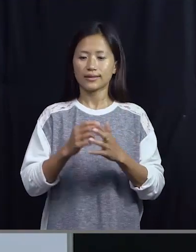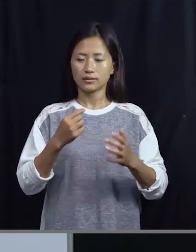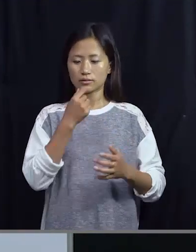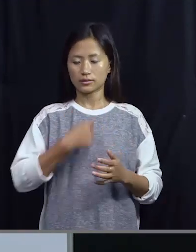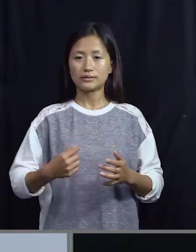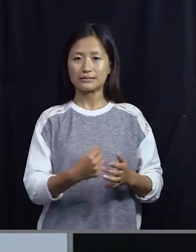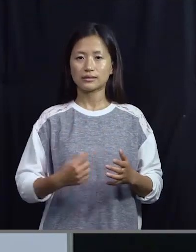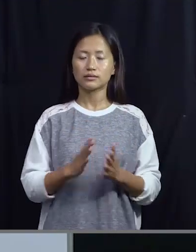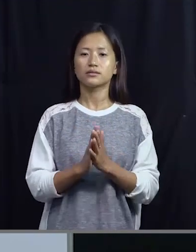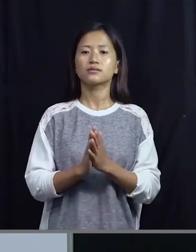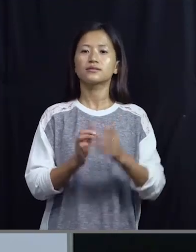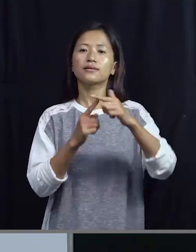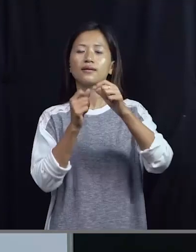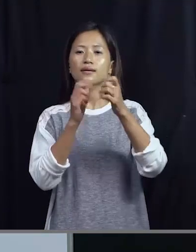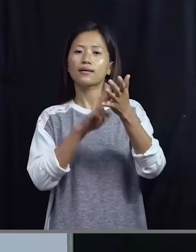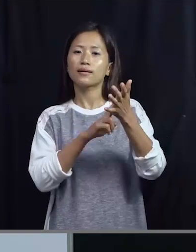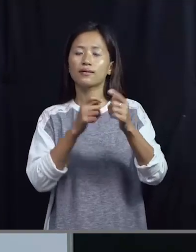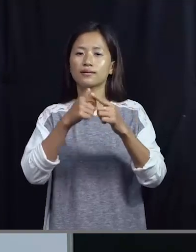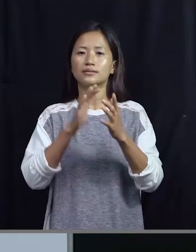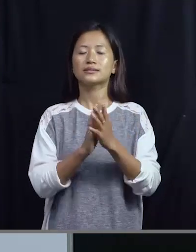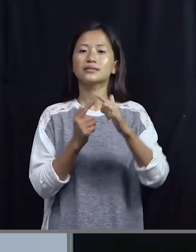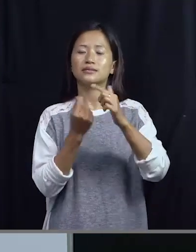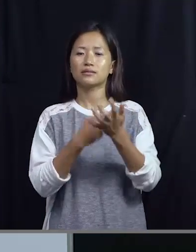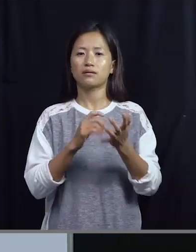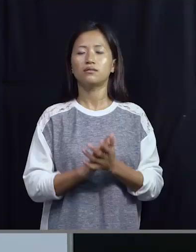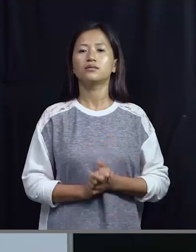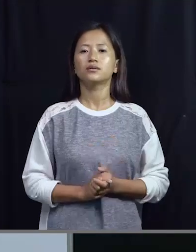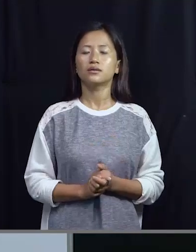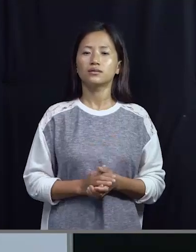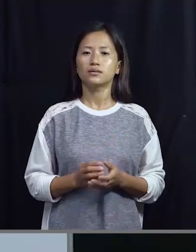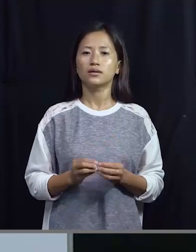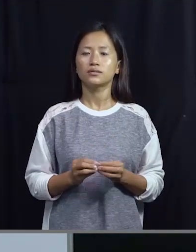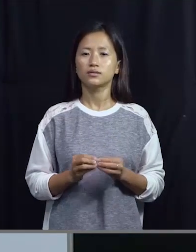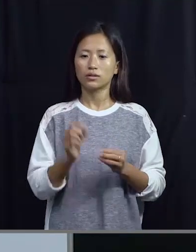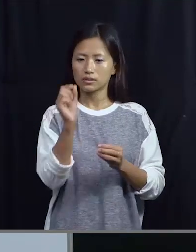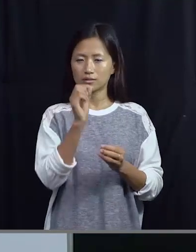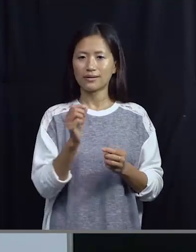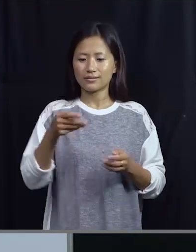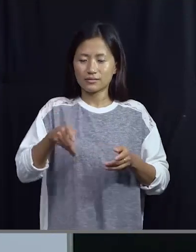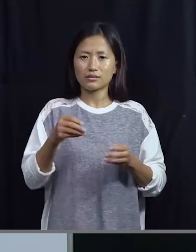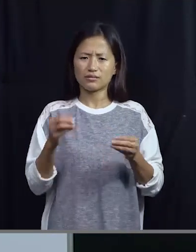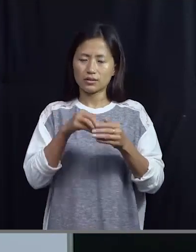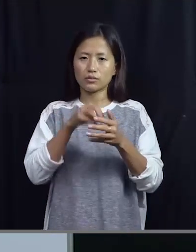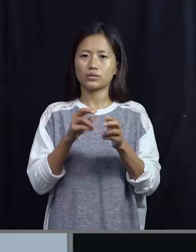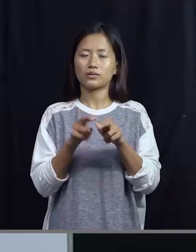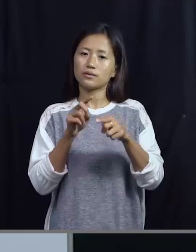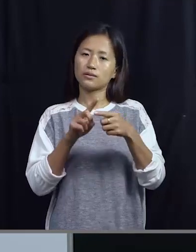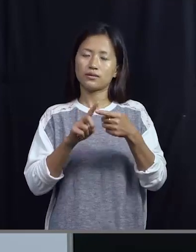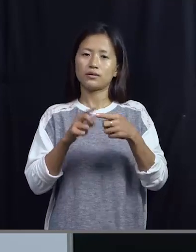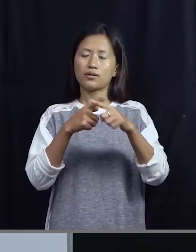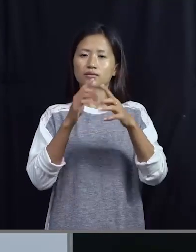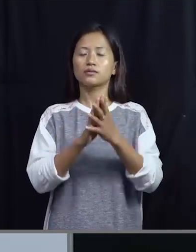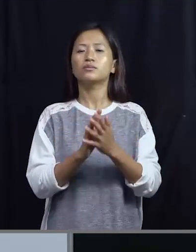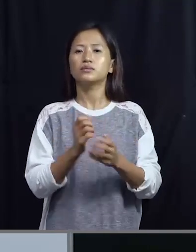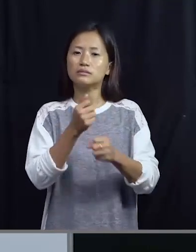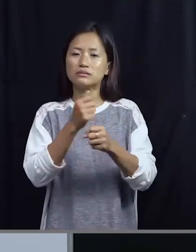tank. The word itself, digester, indicates that it is digesting something, right? So it is called